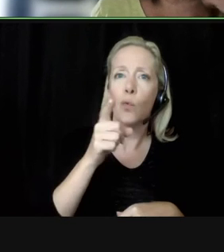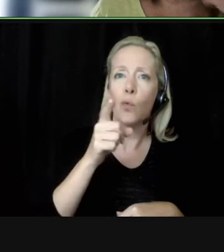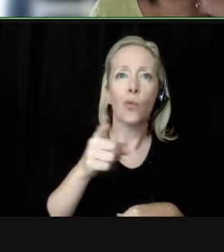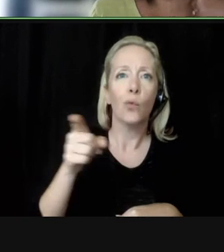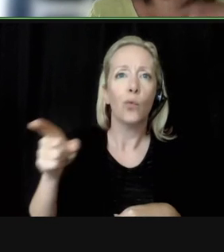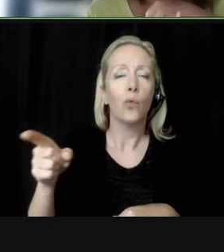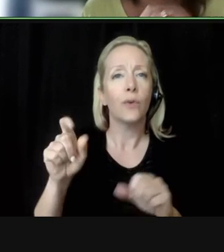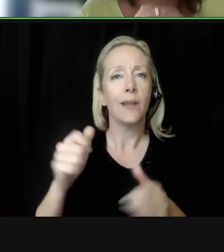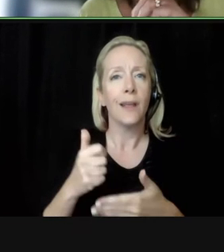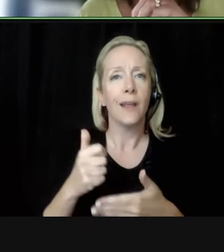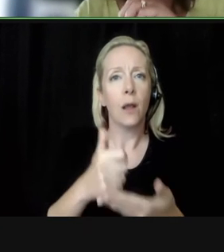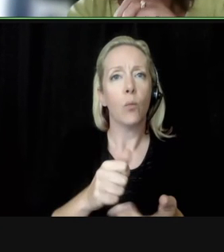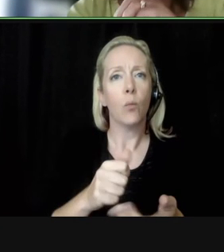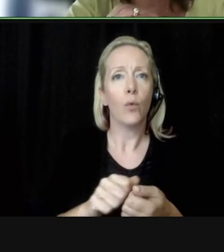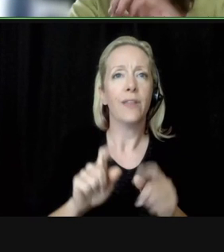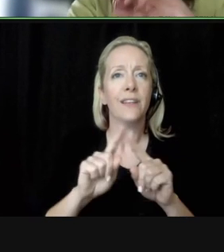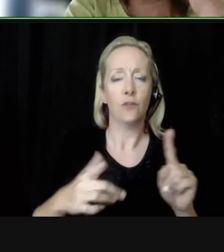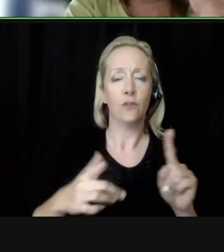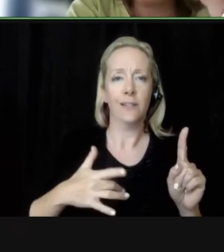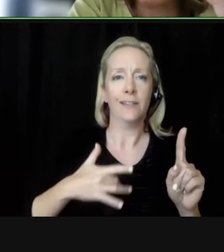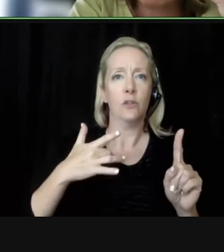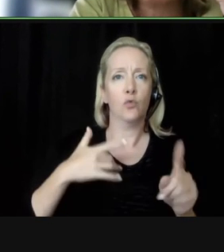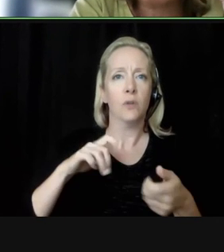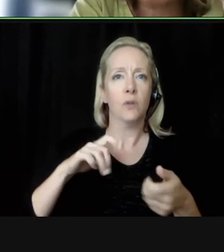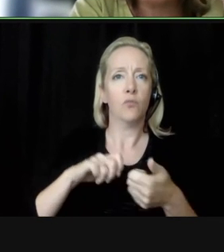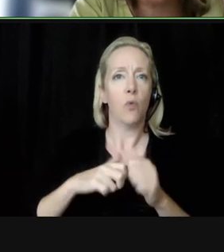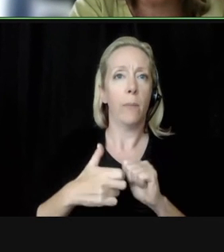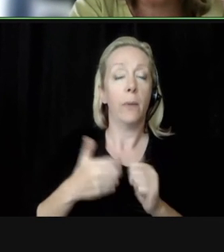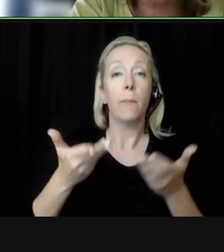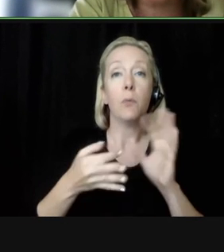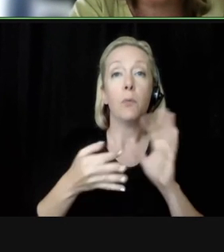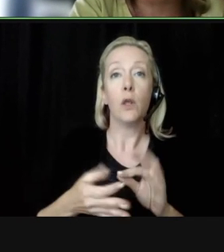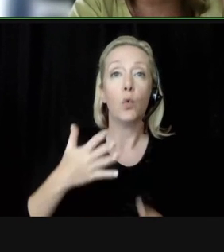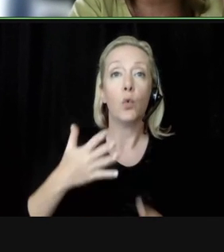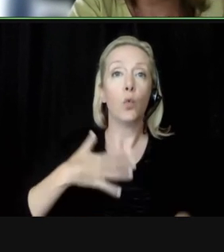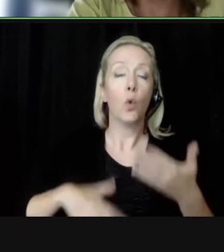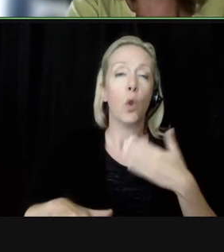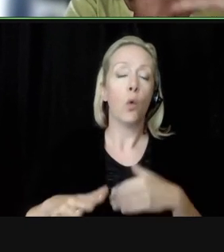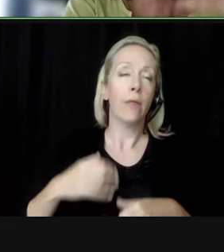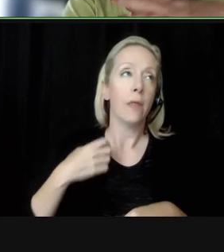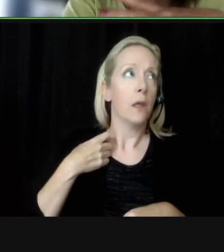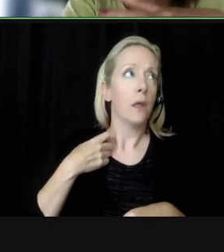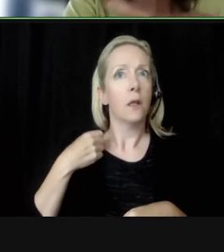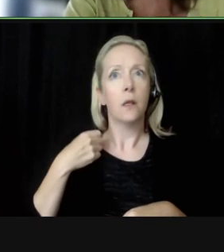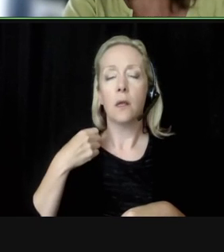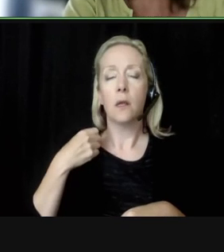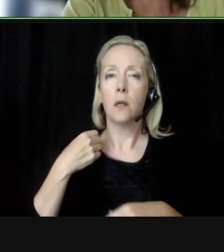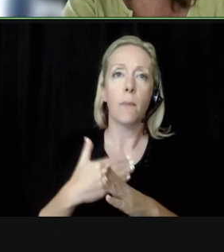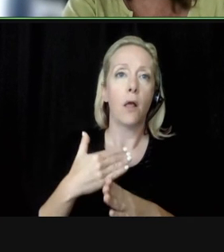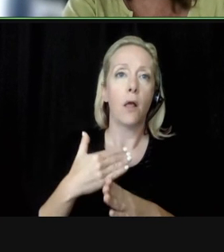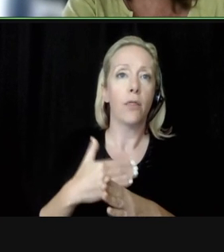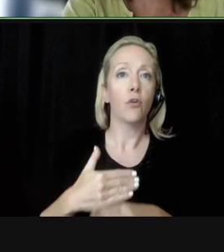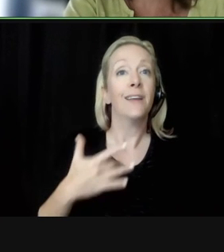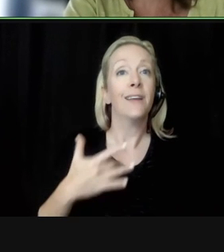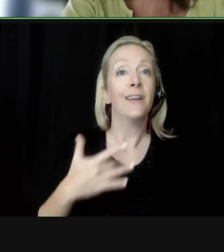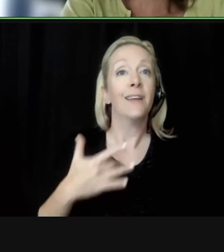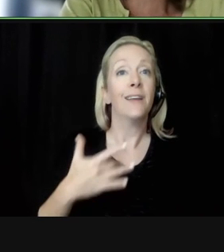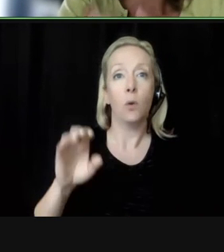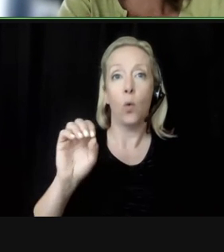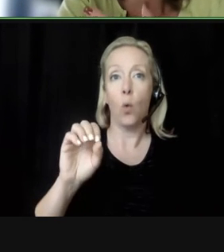We do know that occupational therapists, and it's usually not the ones in the school setting, can help you with the